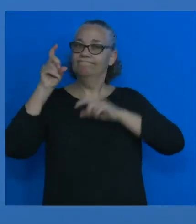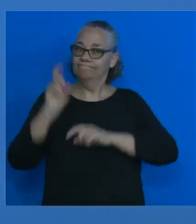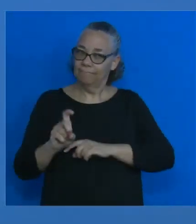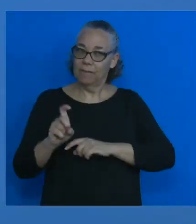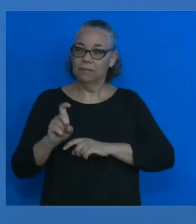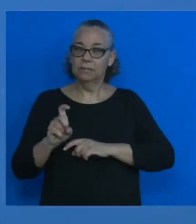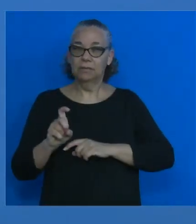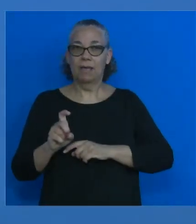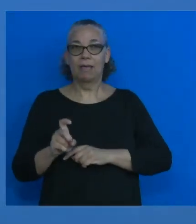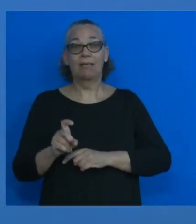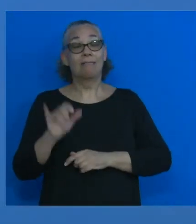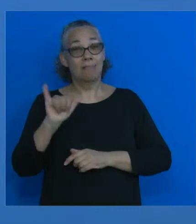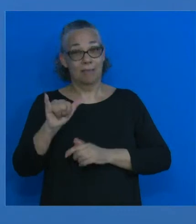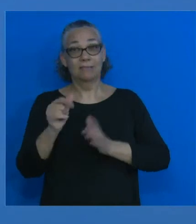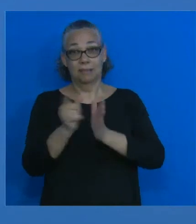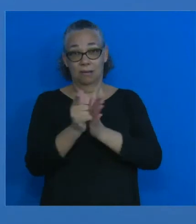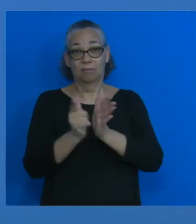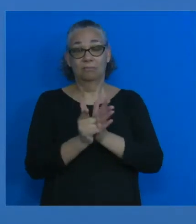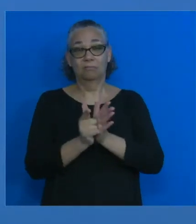That is the law.